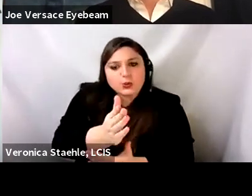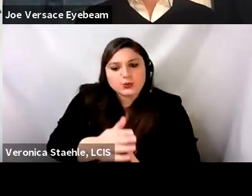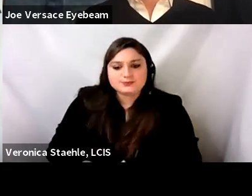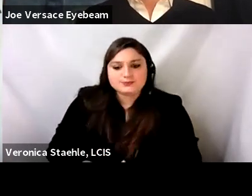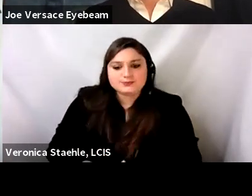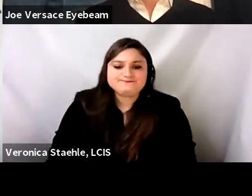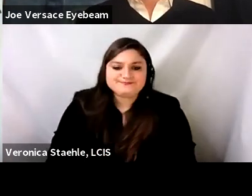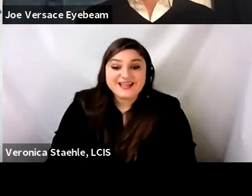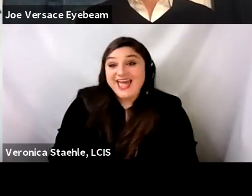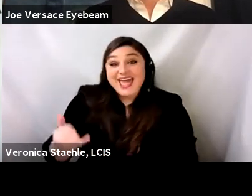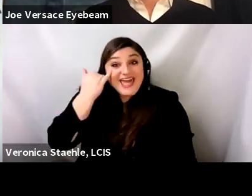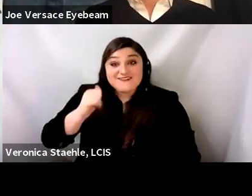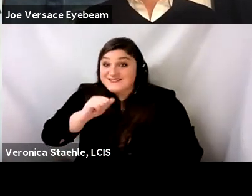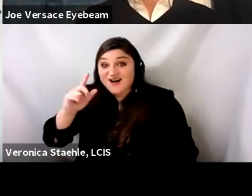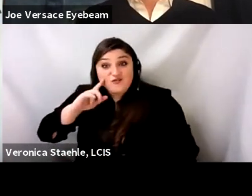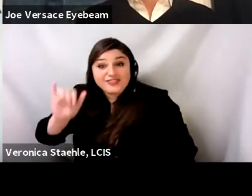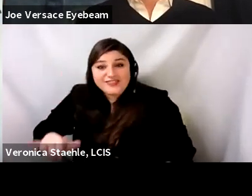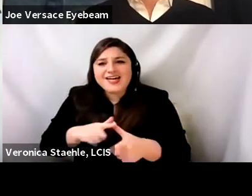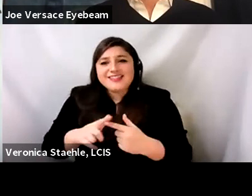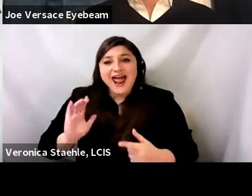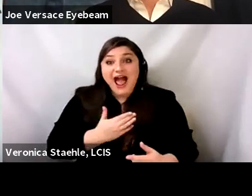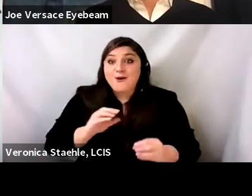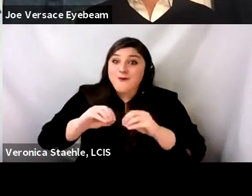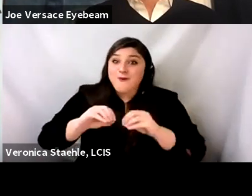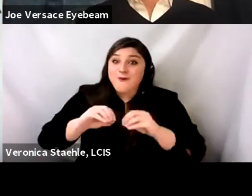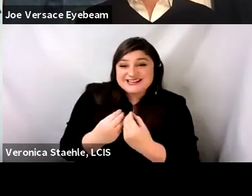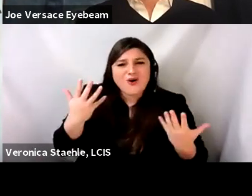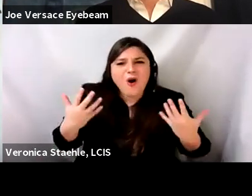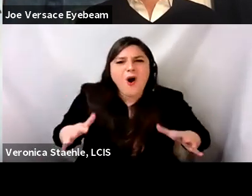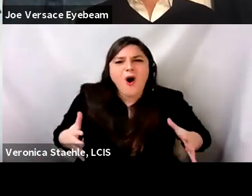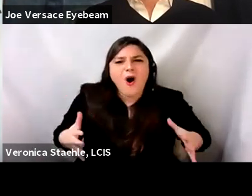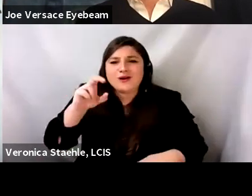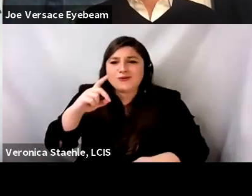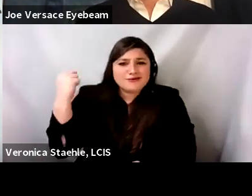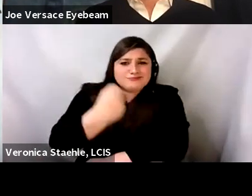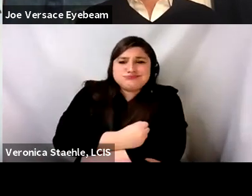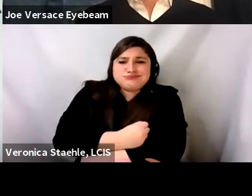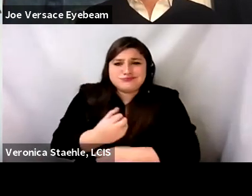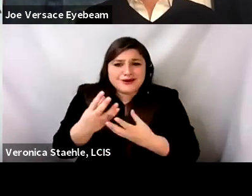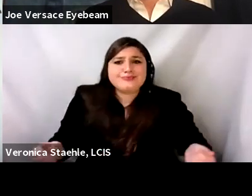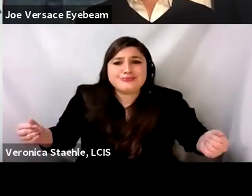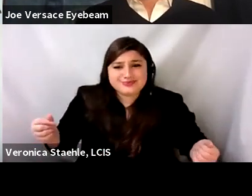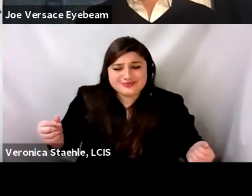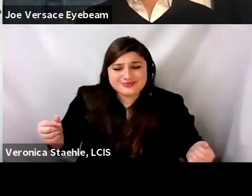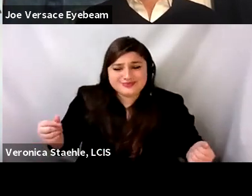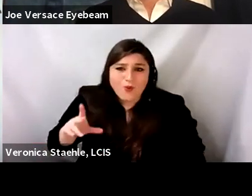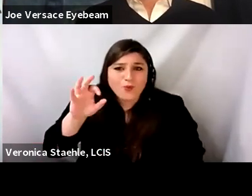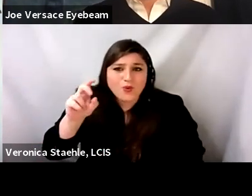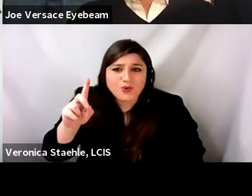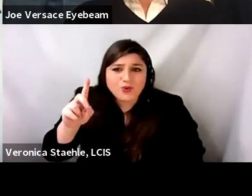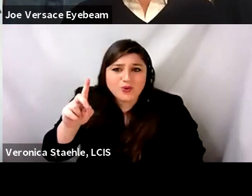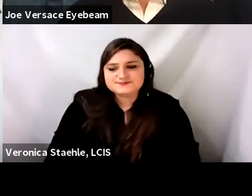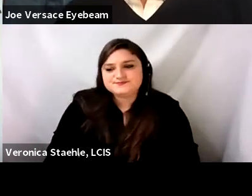So it's constantly evolving. And I mentioned this the other day in conversation, Judy and Francis. This is one of the first moments I've had to